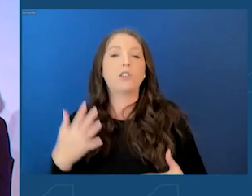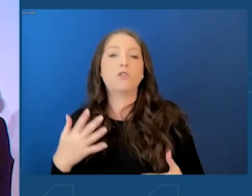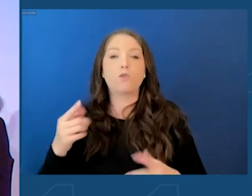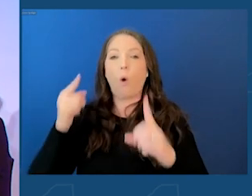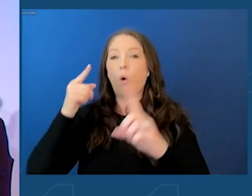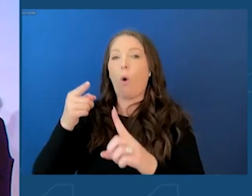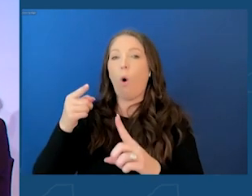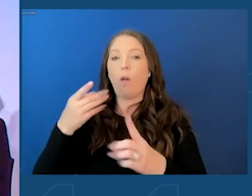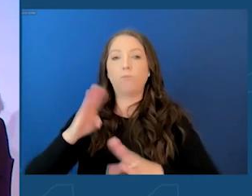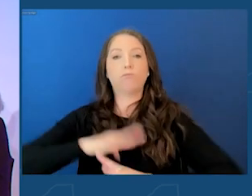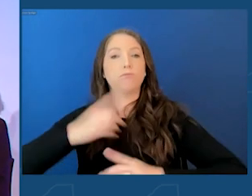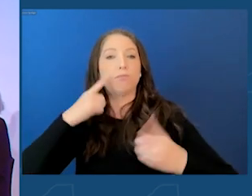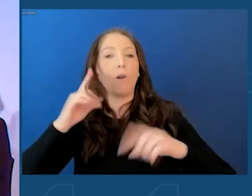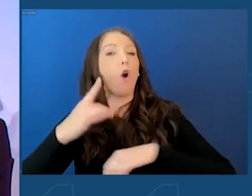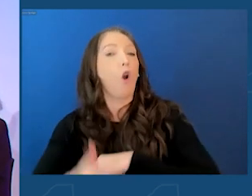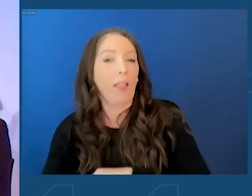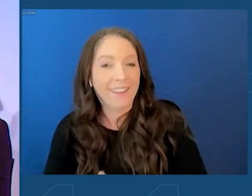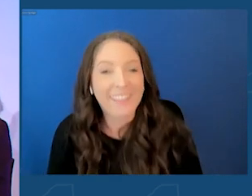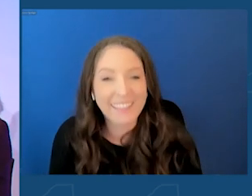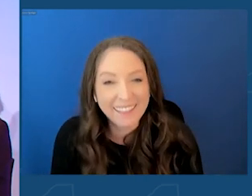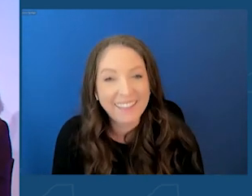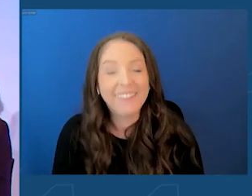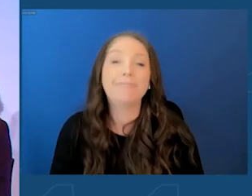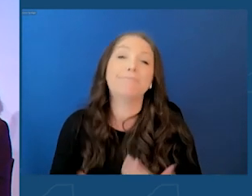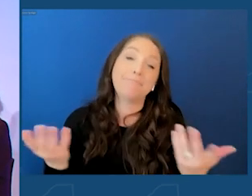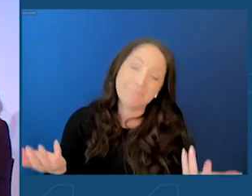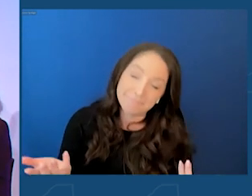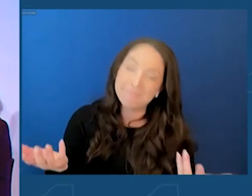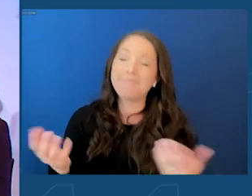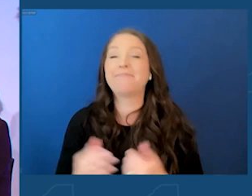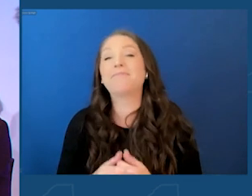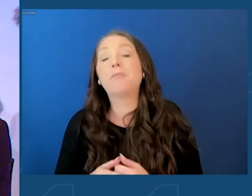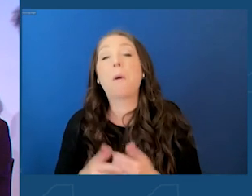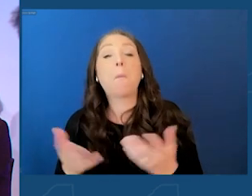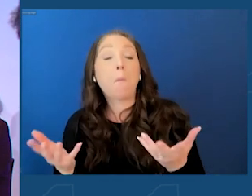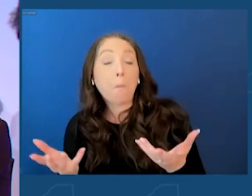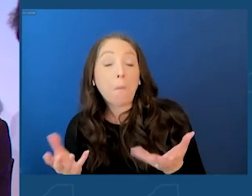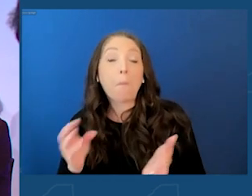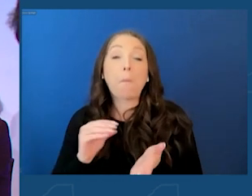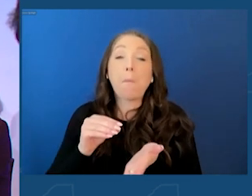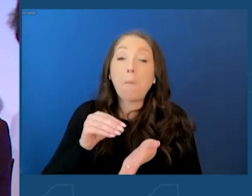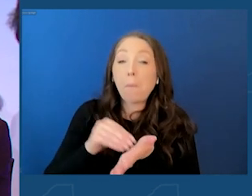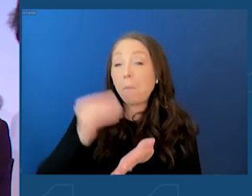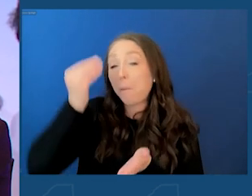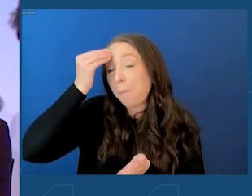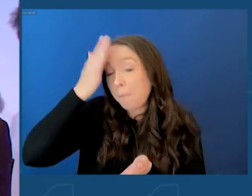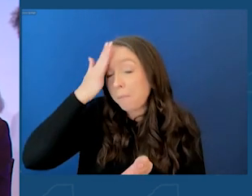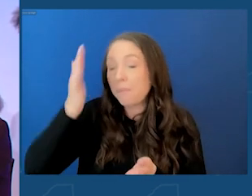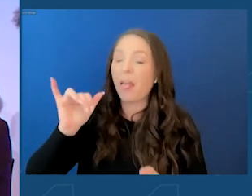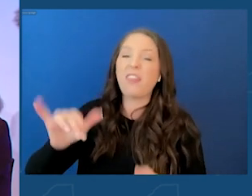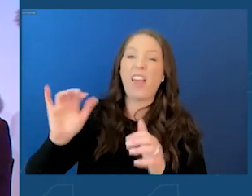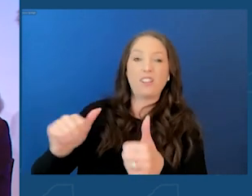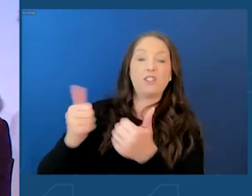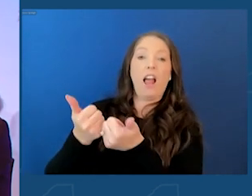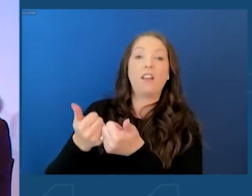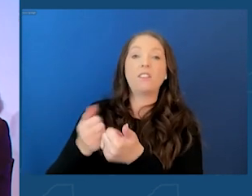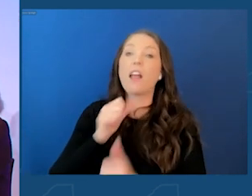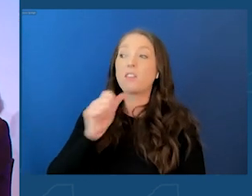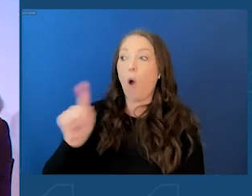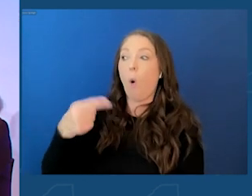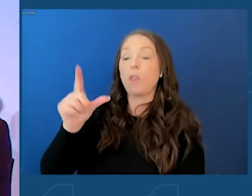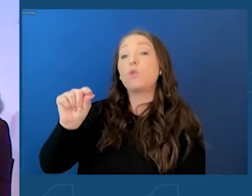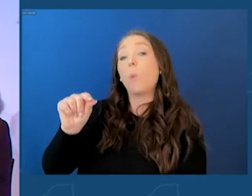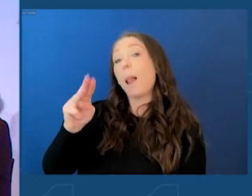it early. So let that be maybe the real challenge here, is not only will we get to 20 million, but